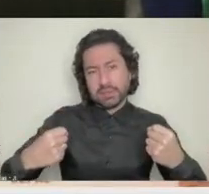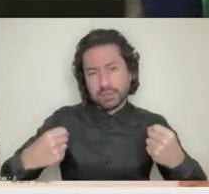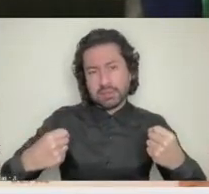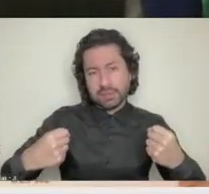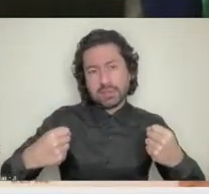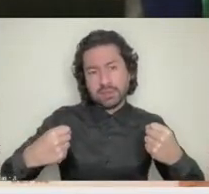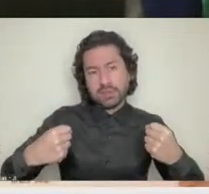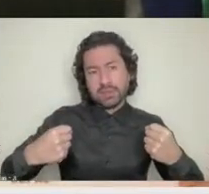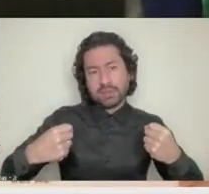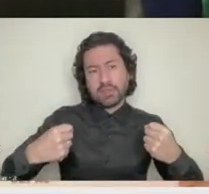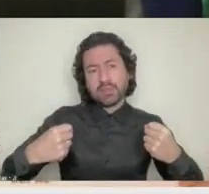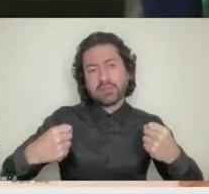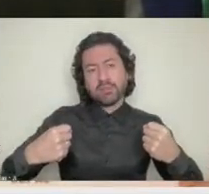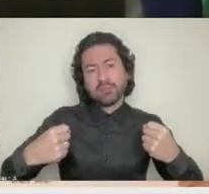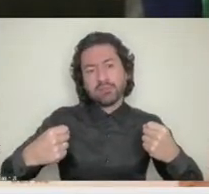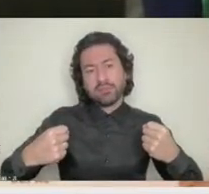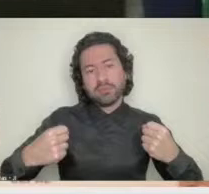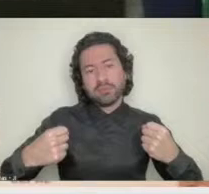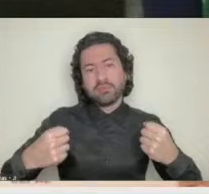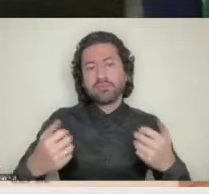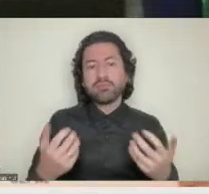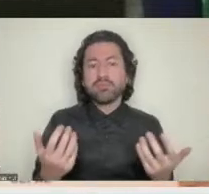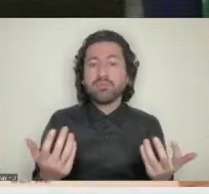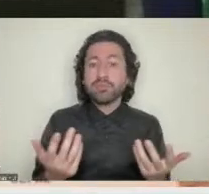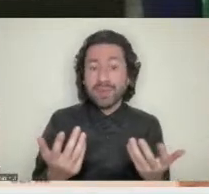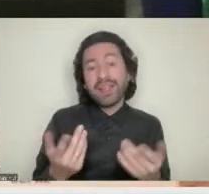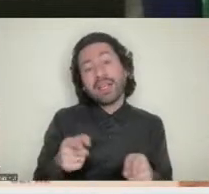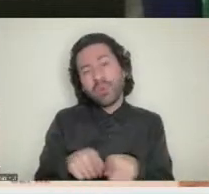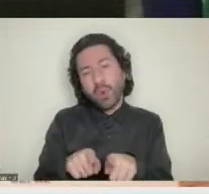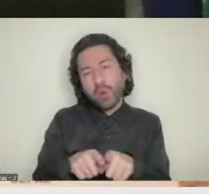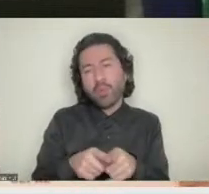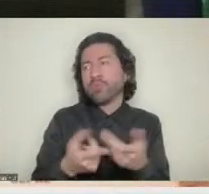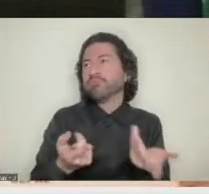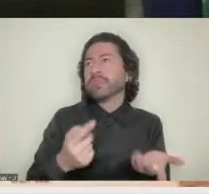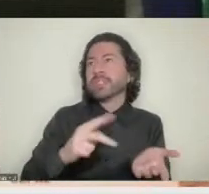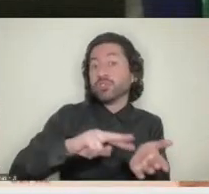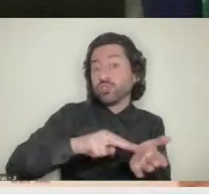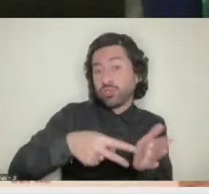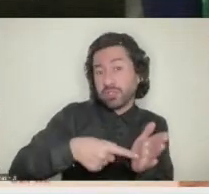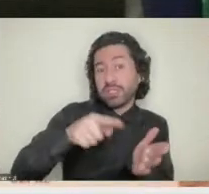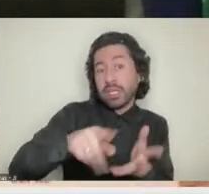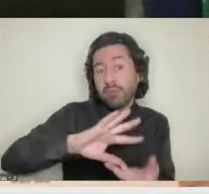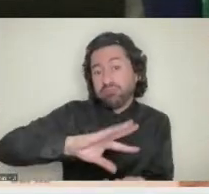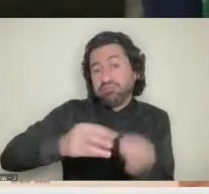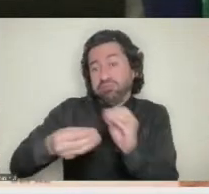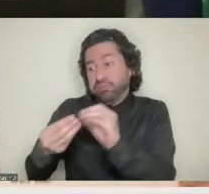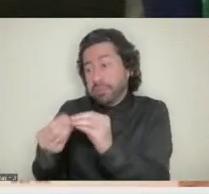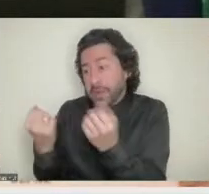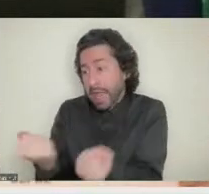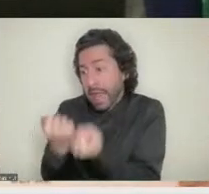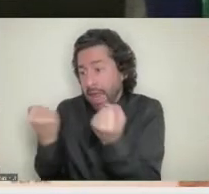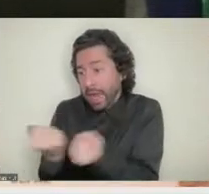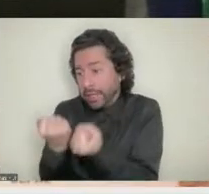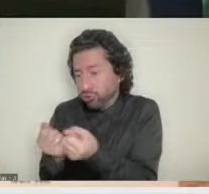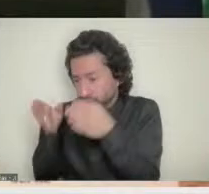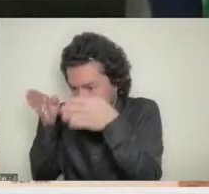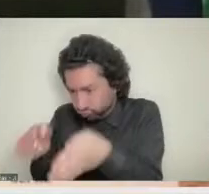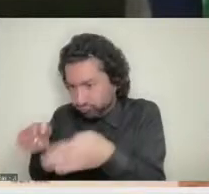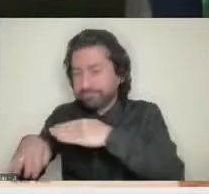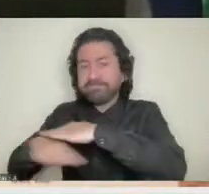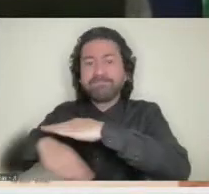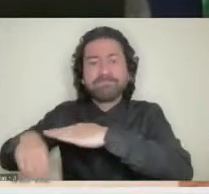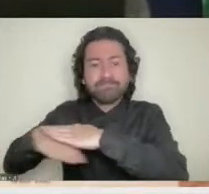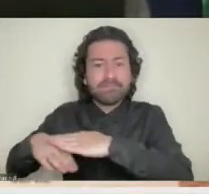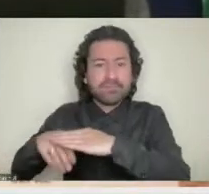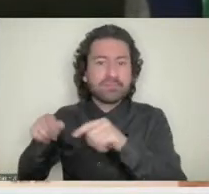Of the first level of health, the strategy will be primary health care, but which is translated into specific actions at the first level